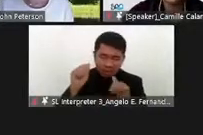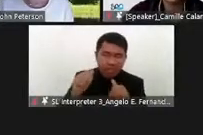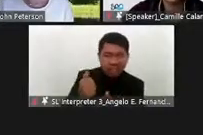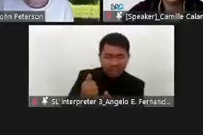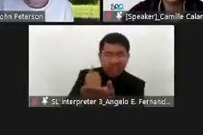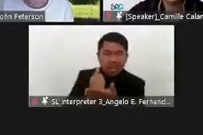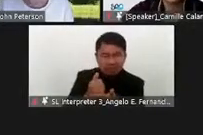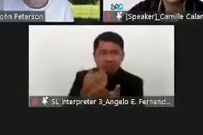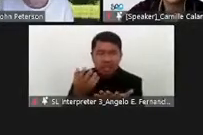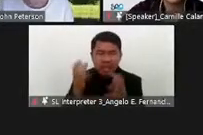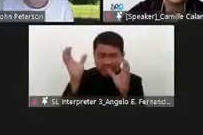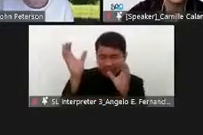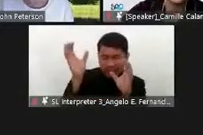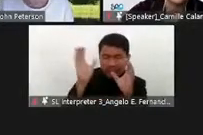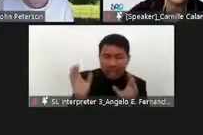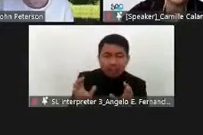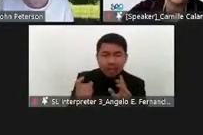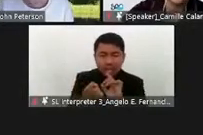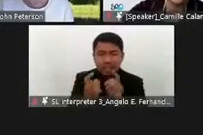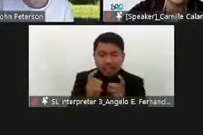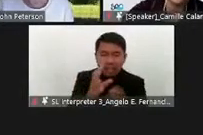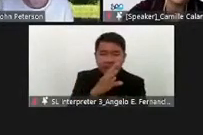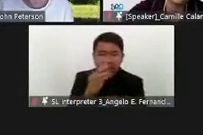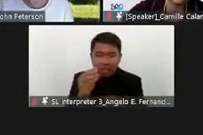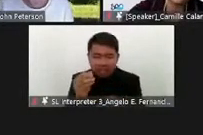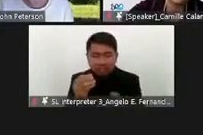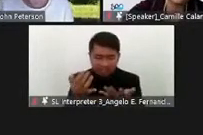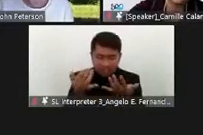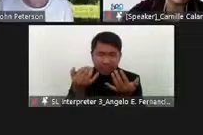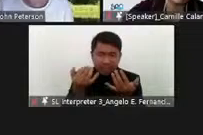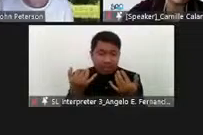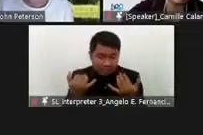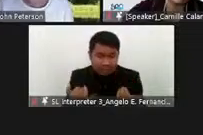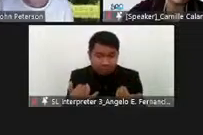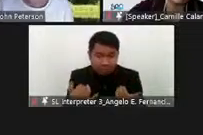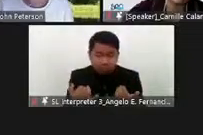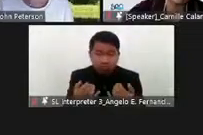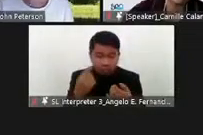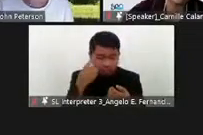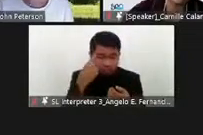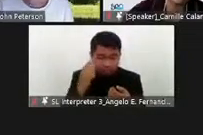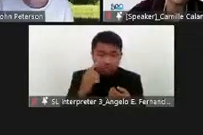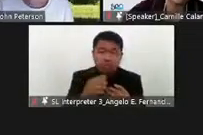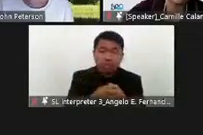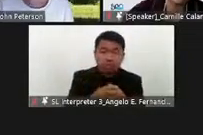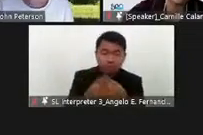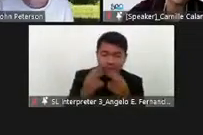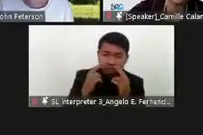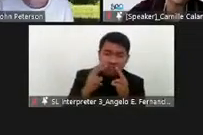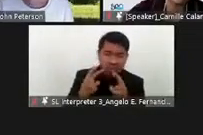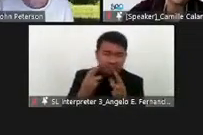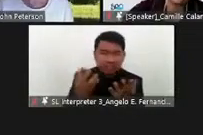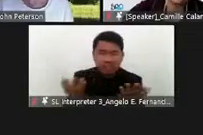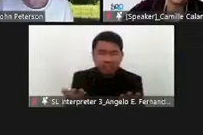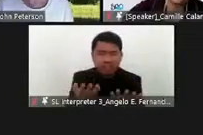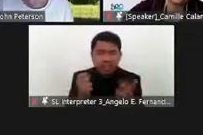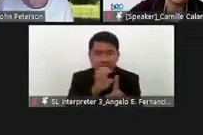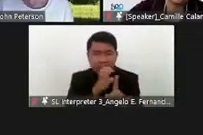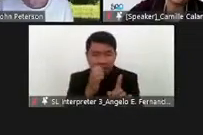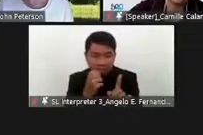inform climate change mitigation efforts at present, particularly through the lens of ecological